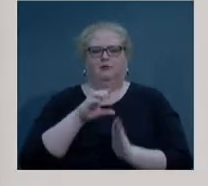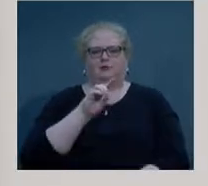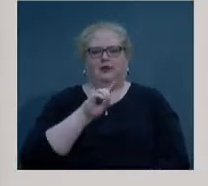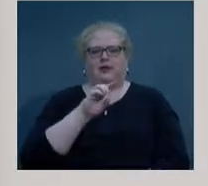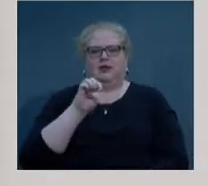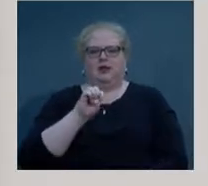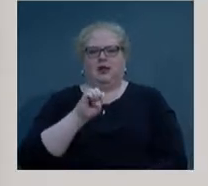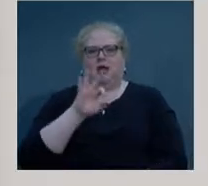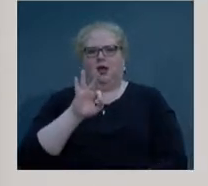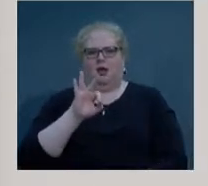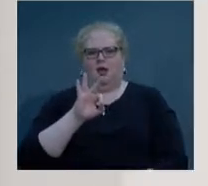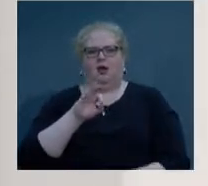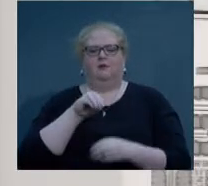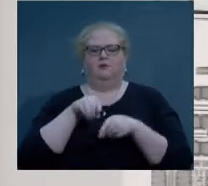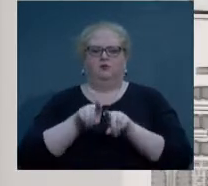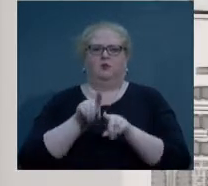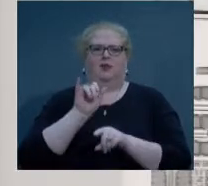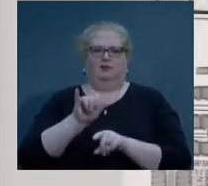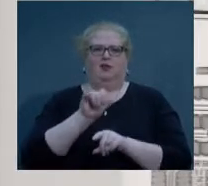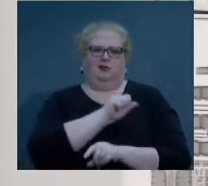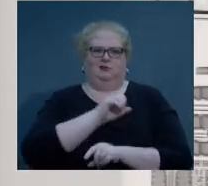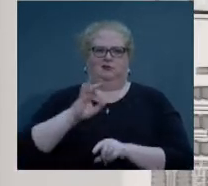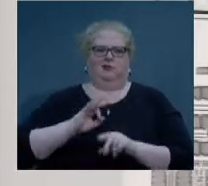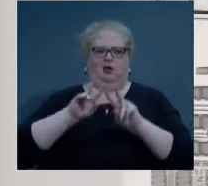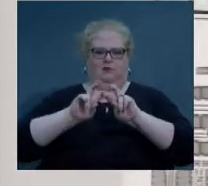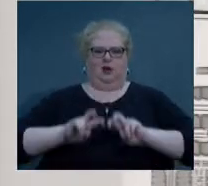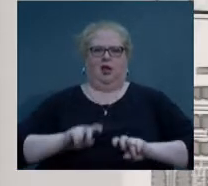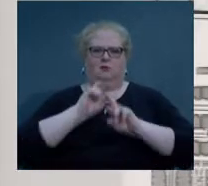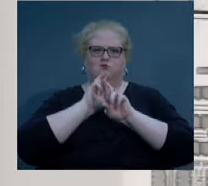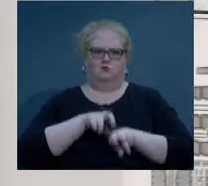staff analysis in the staff